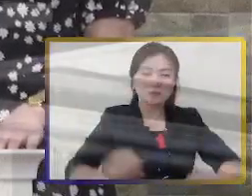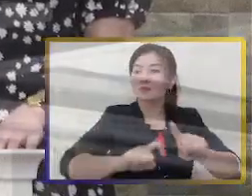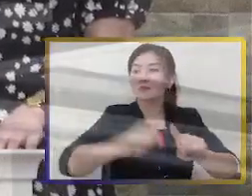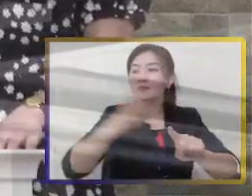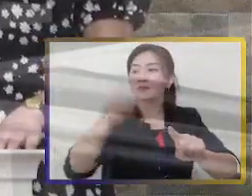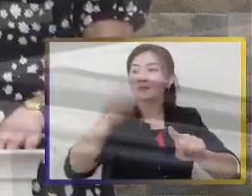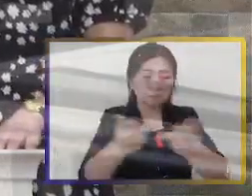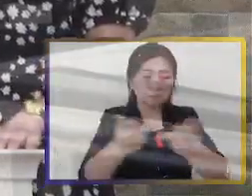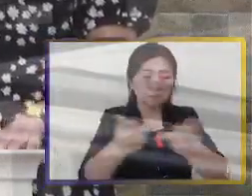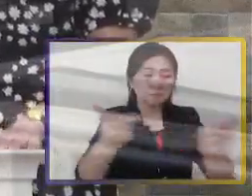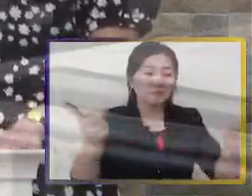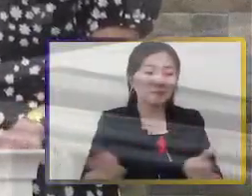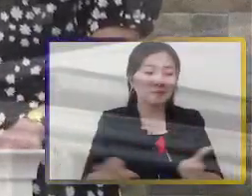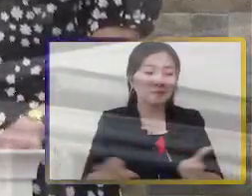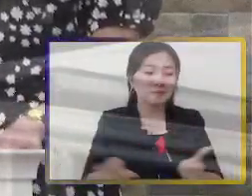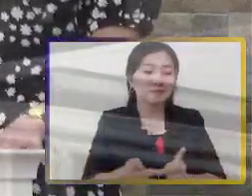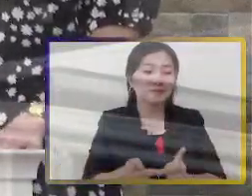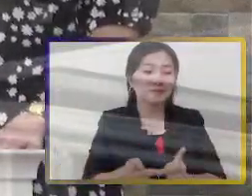Other